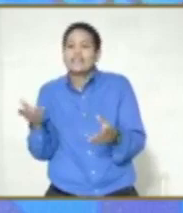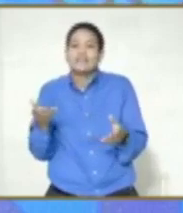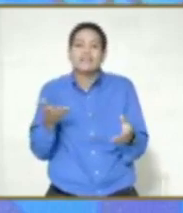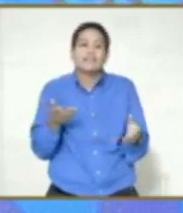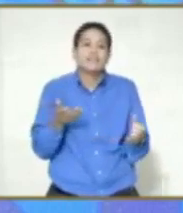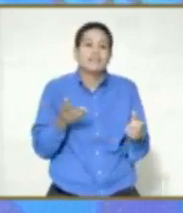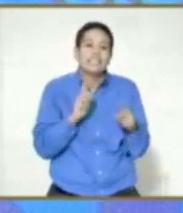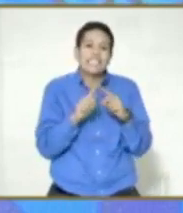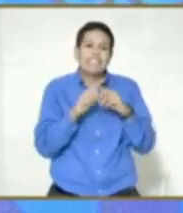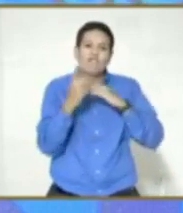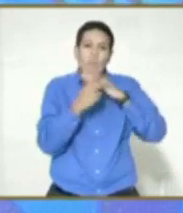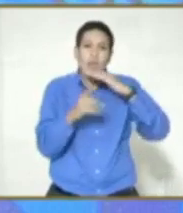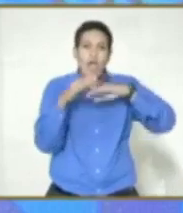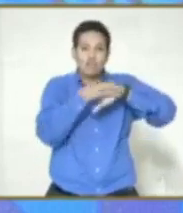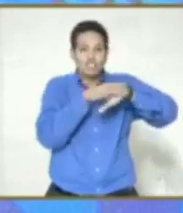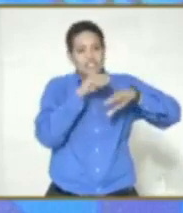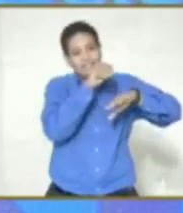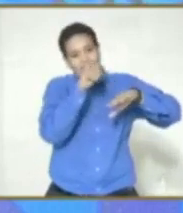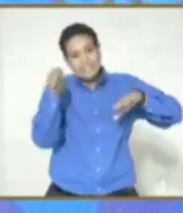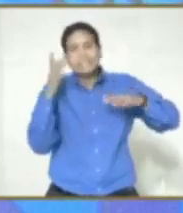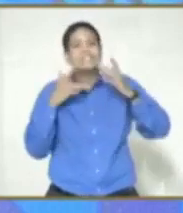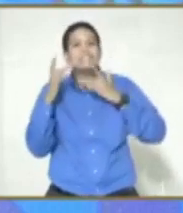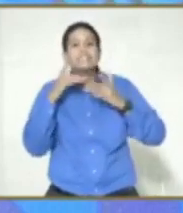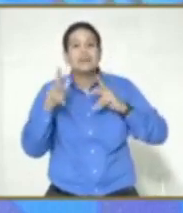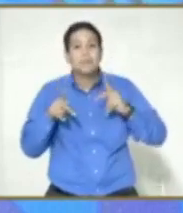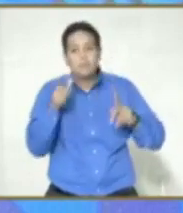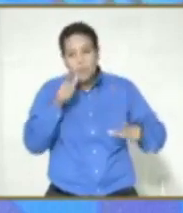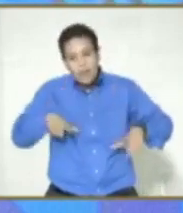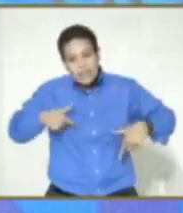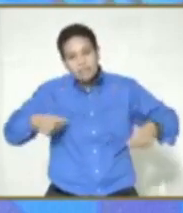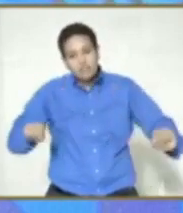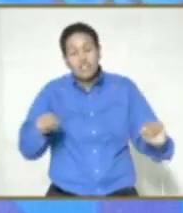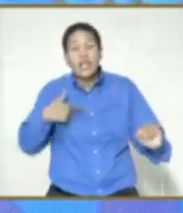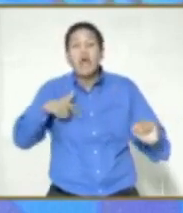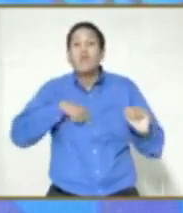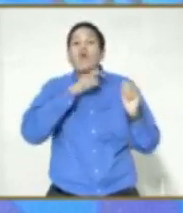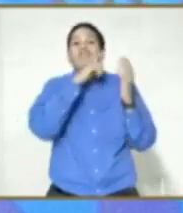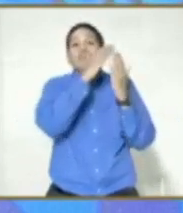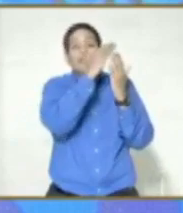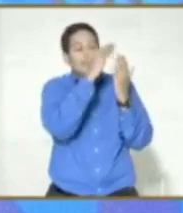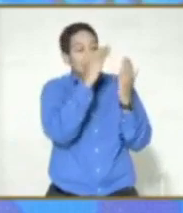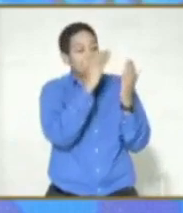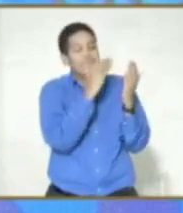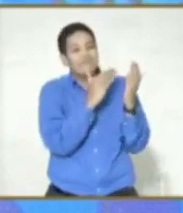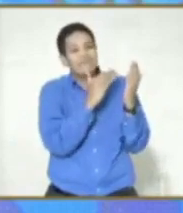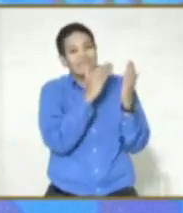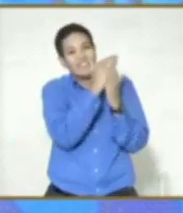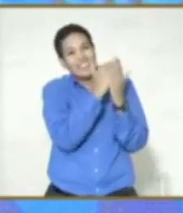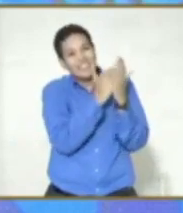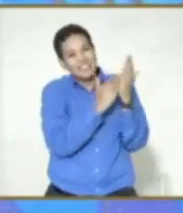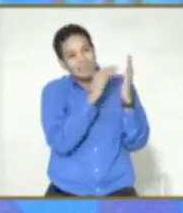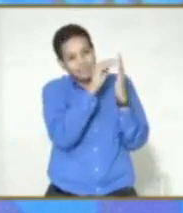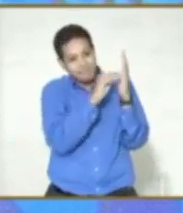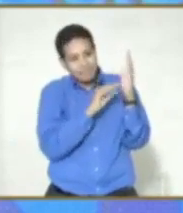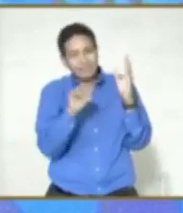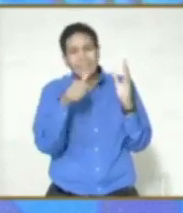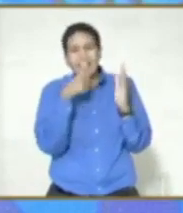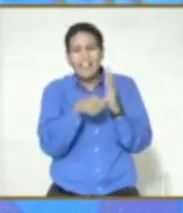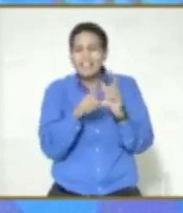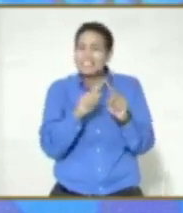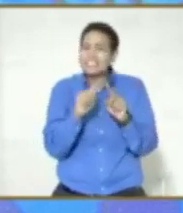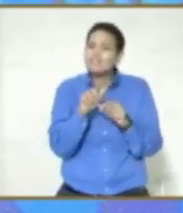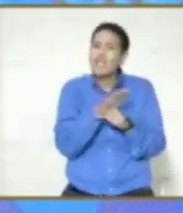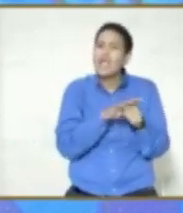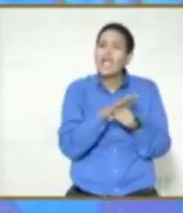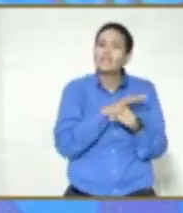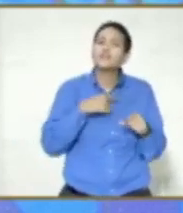across the various parishes. And I have listed in that letter the areas that we